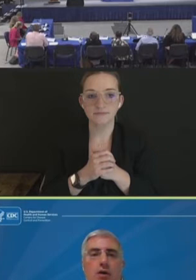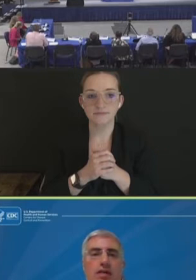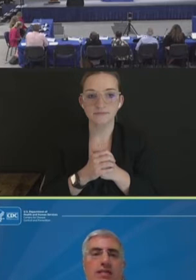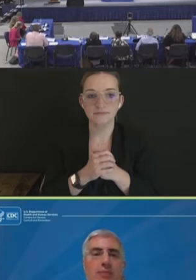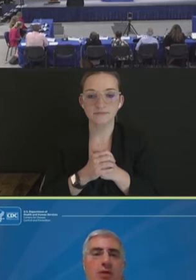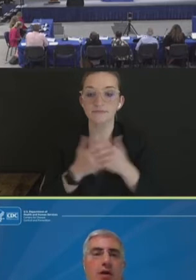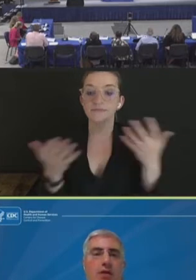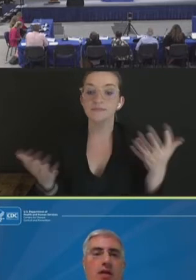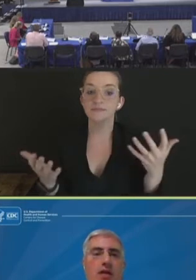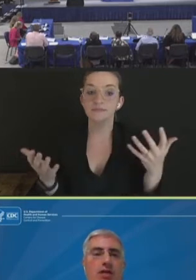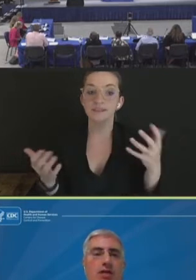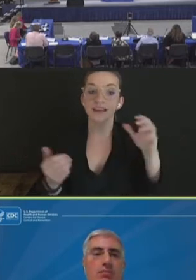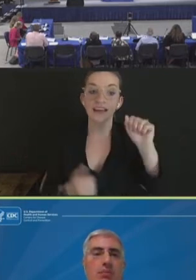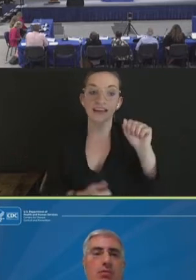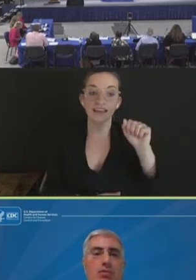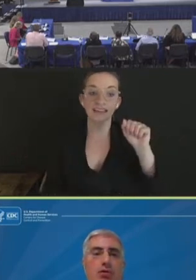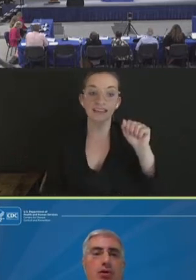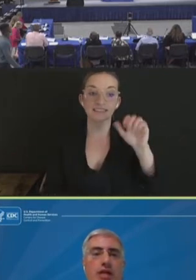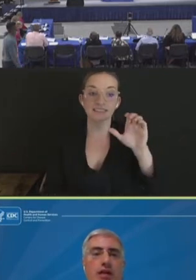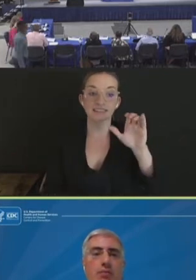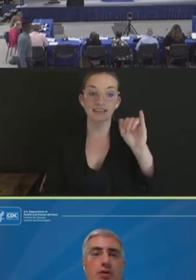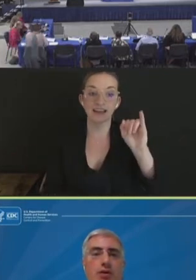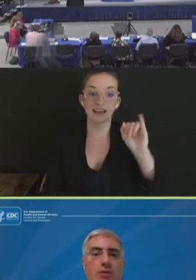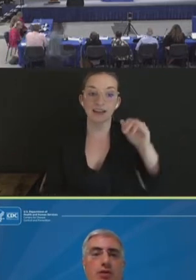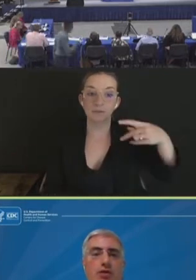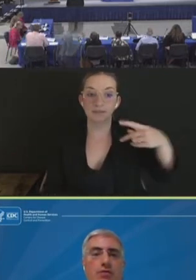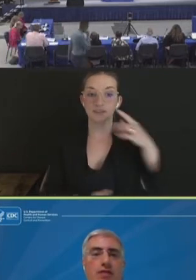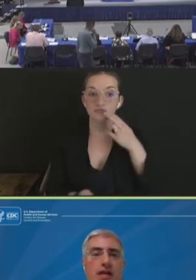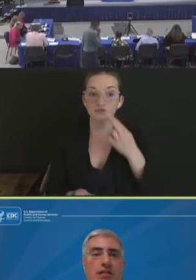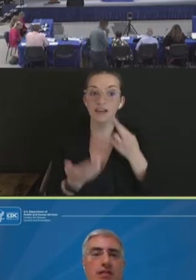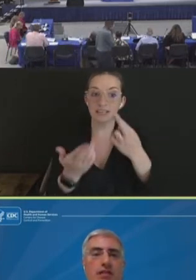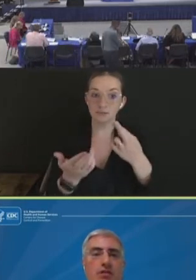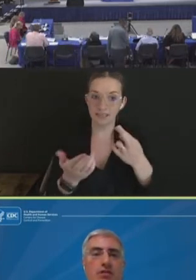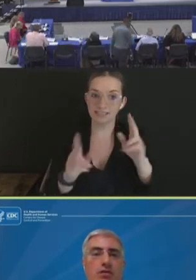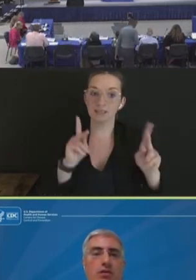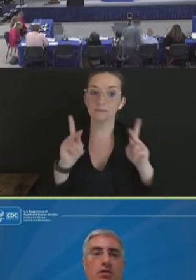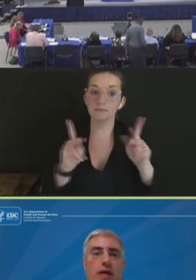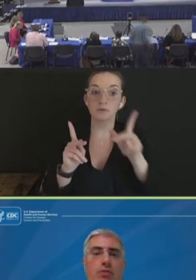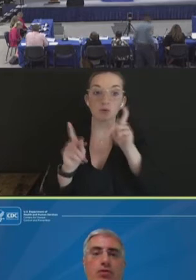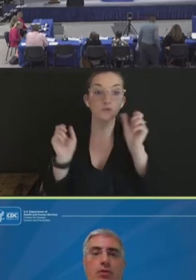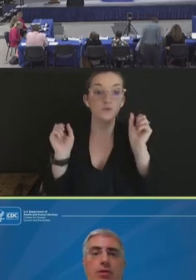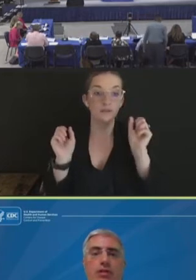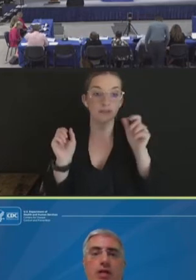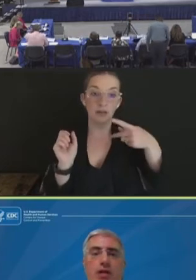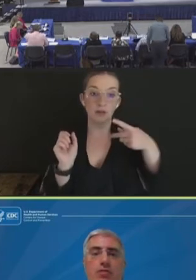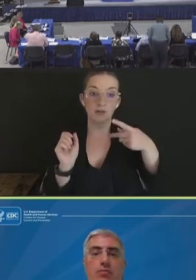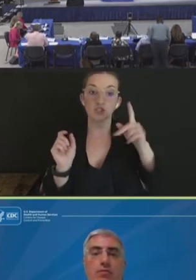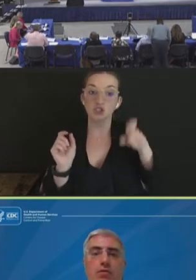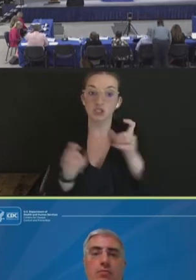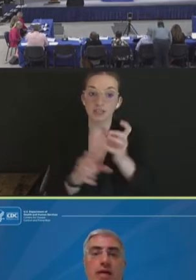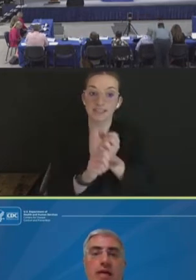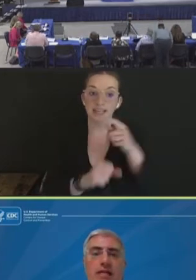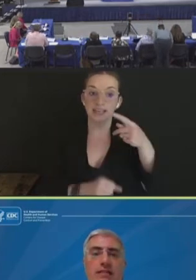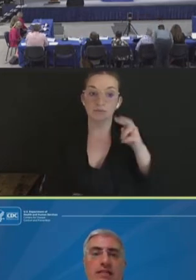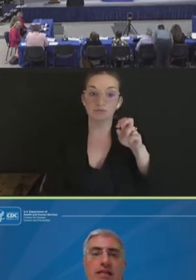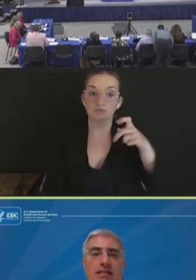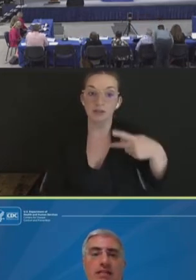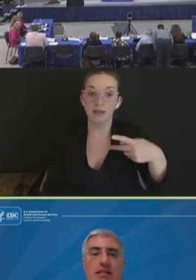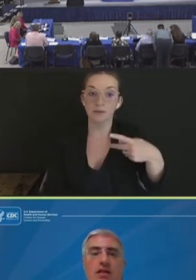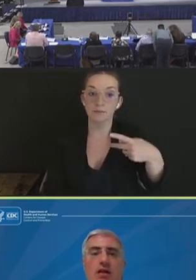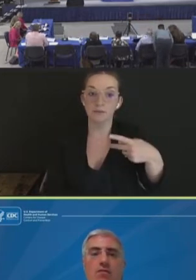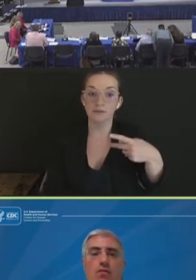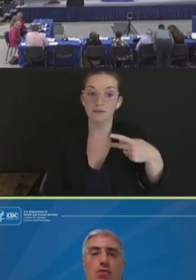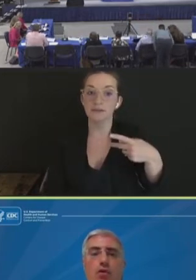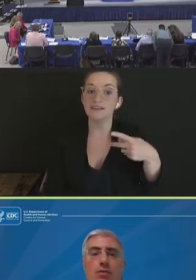According to the ACIP recommendations, the people who should get pre-exposure prophylaxis include clinical laboratory personnel who perform diagnostic